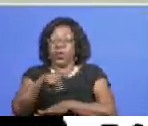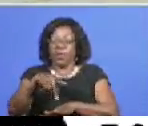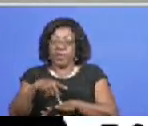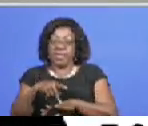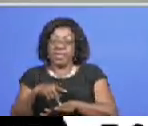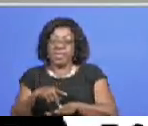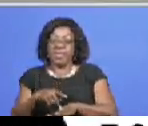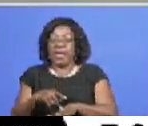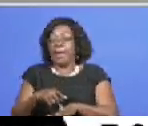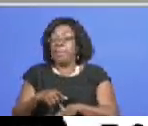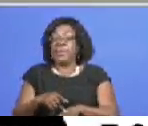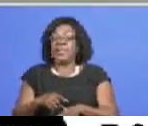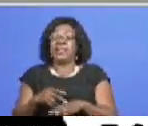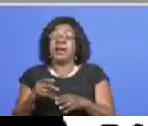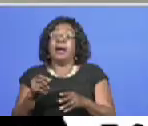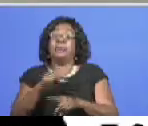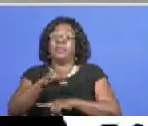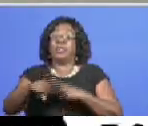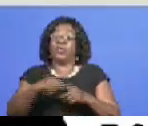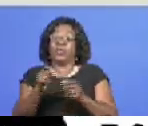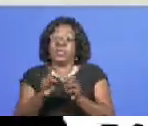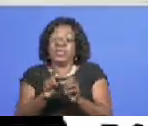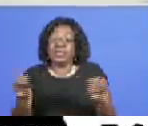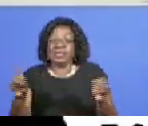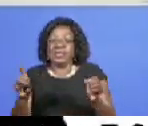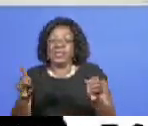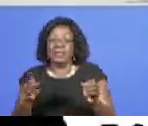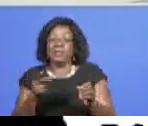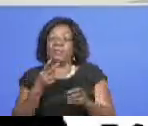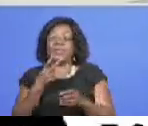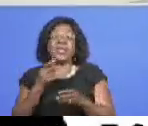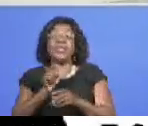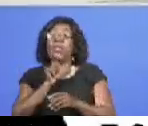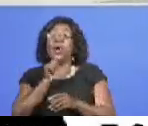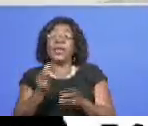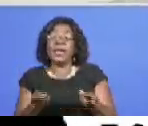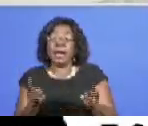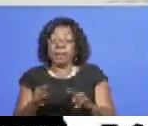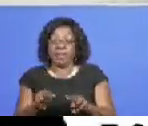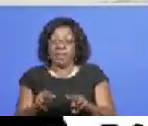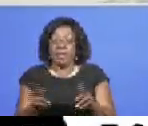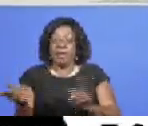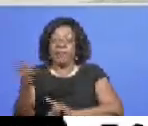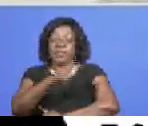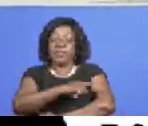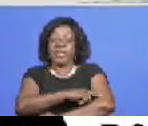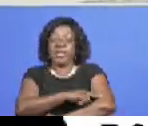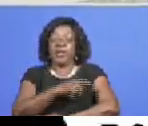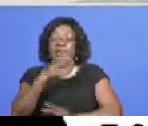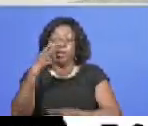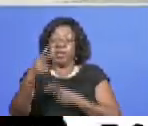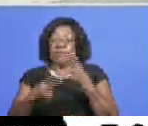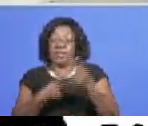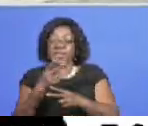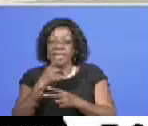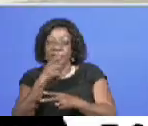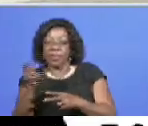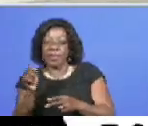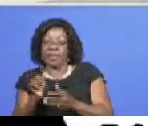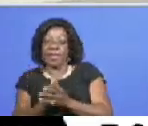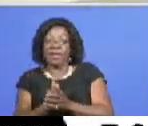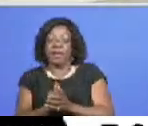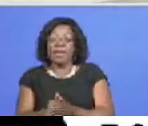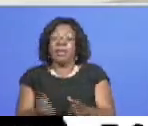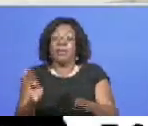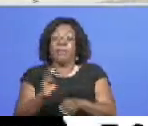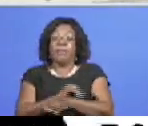distancing was not observed. Well, today, if you attempted to go to the beach, you would have been barred. We talked to Executive Chairman of the Public Parks